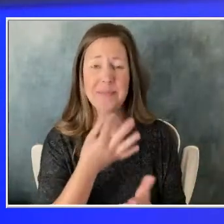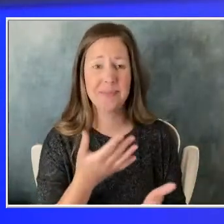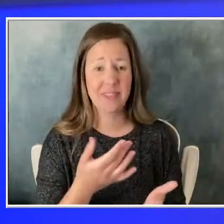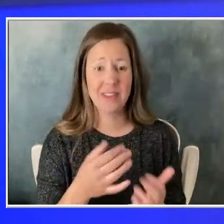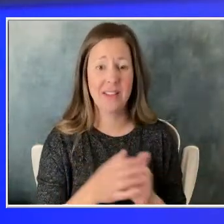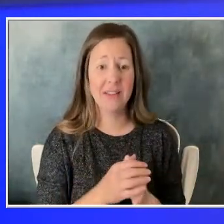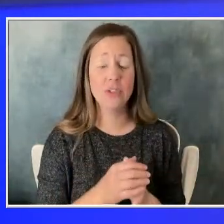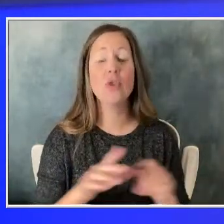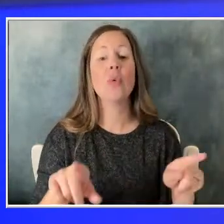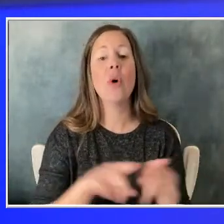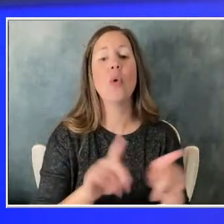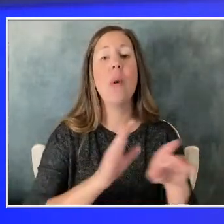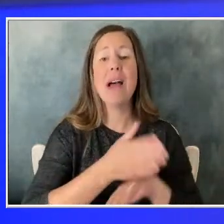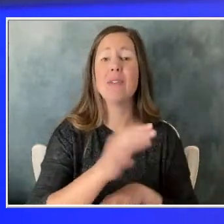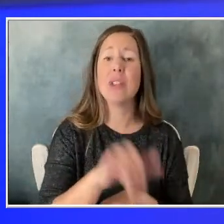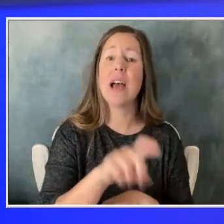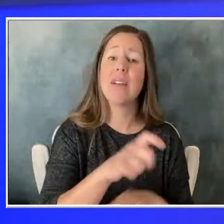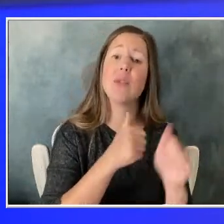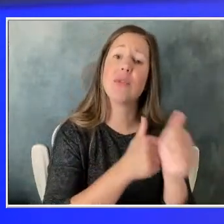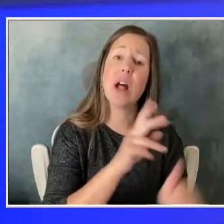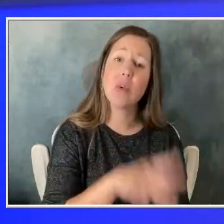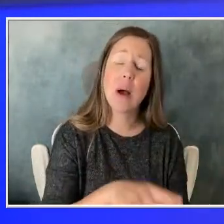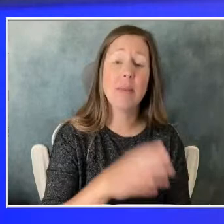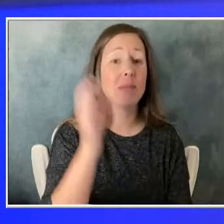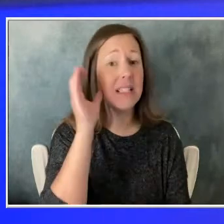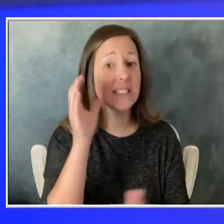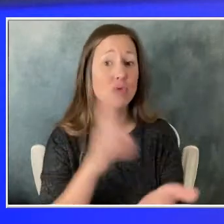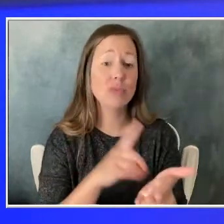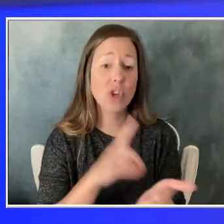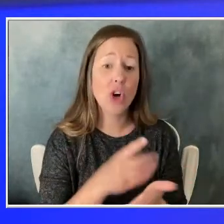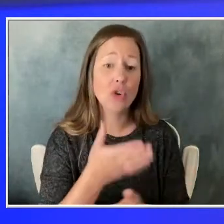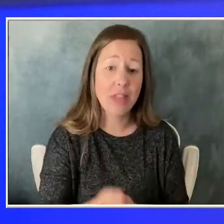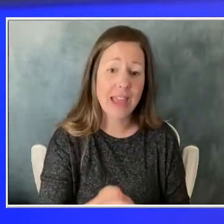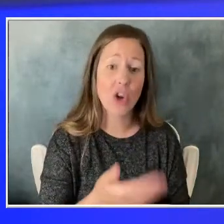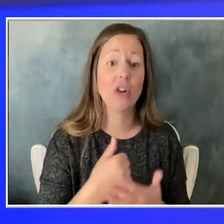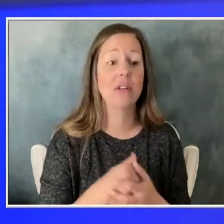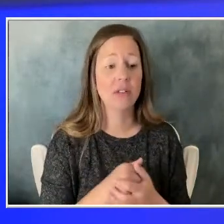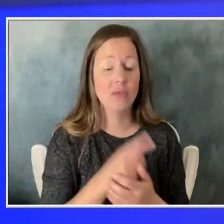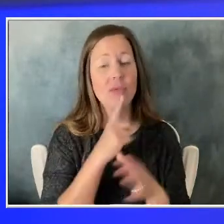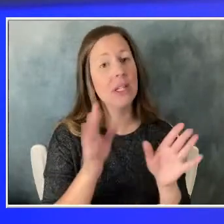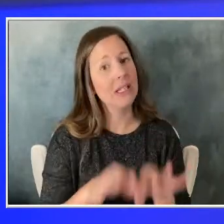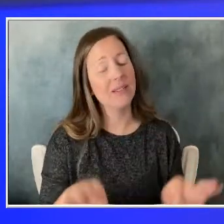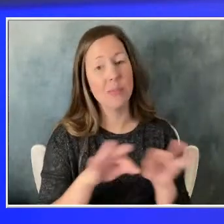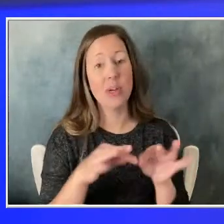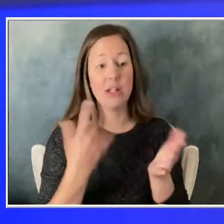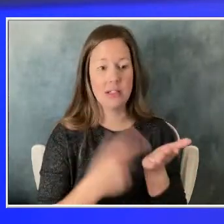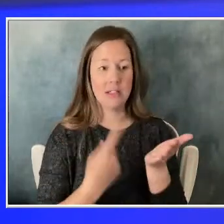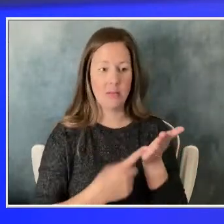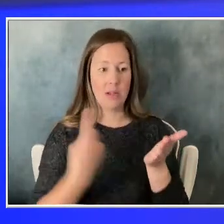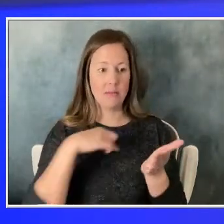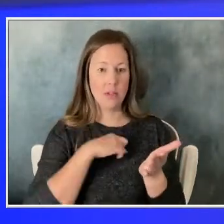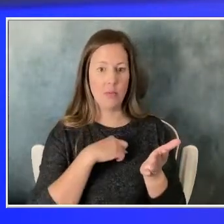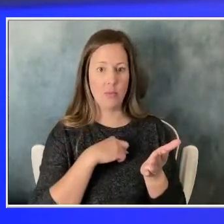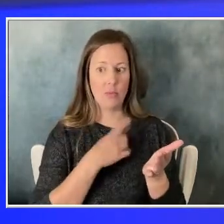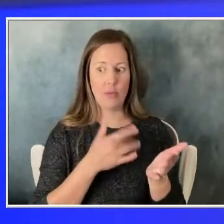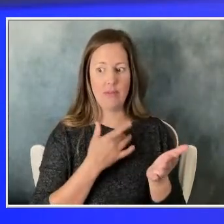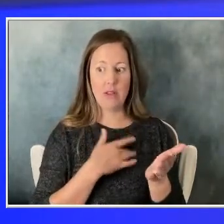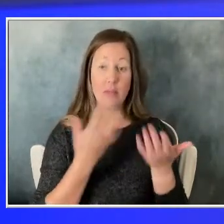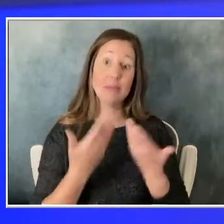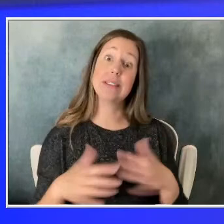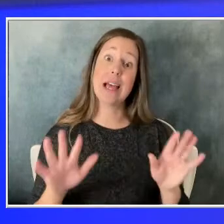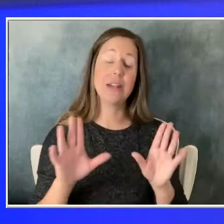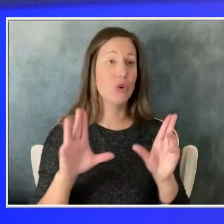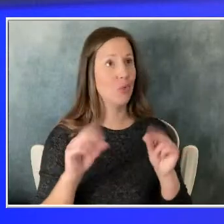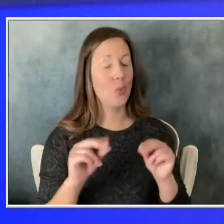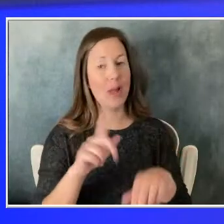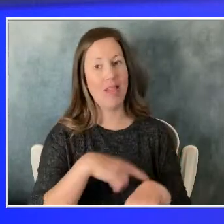that follow up, listen to the doctor's advice, very important, because sometimes we consider we're done. It's not done. It's a long-term journey.